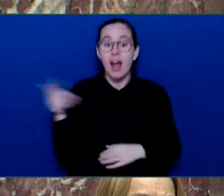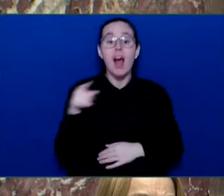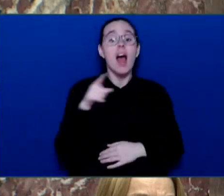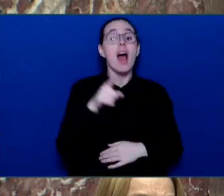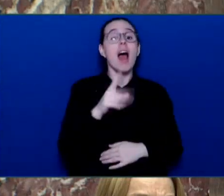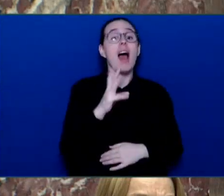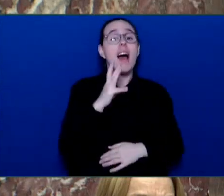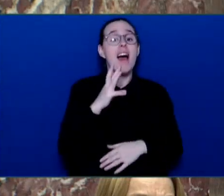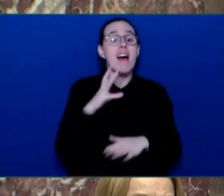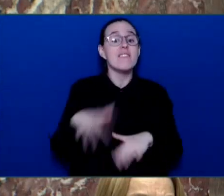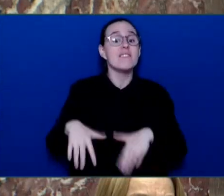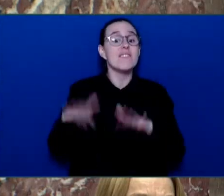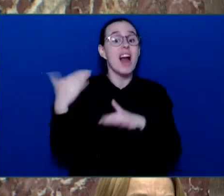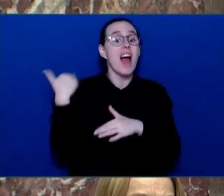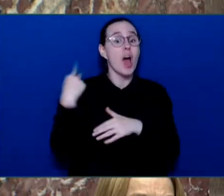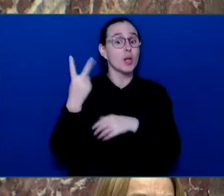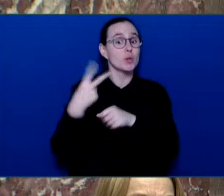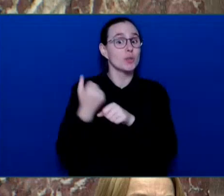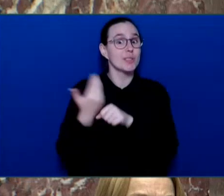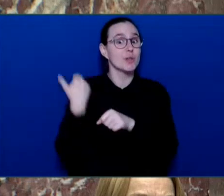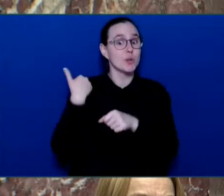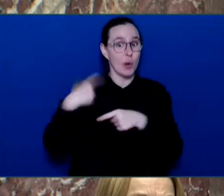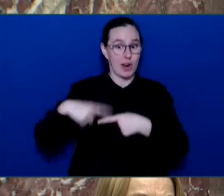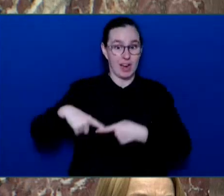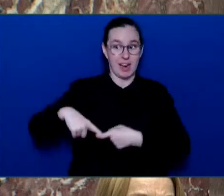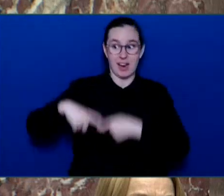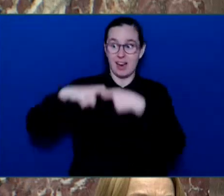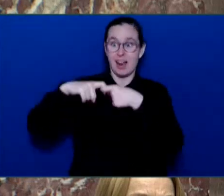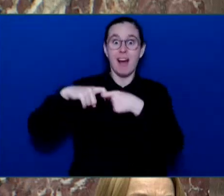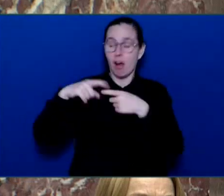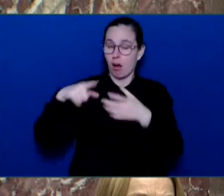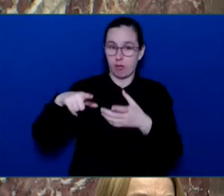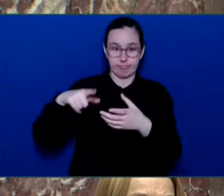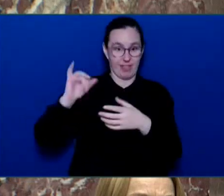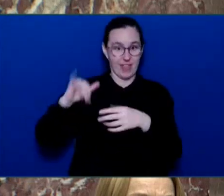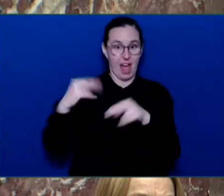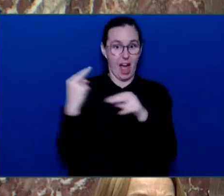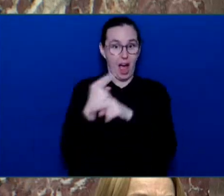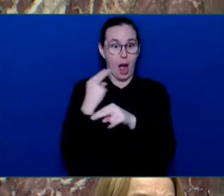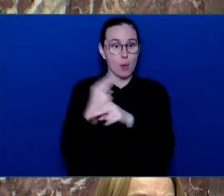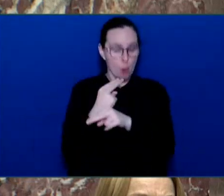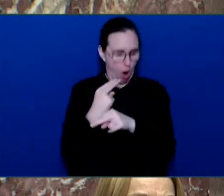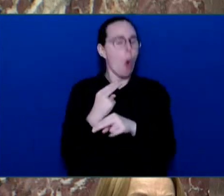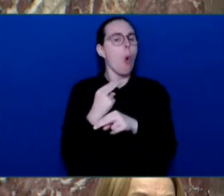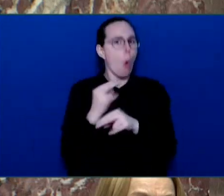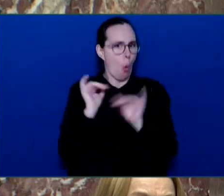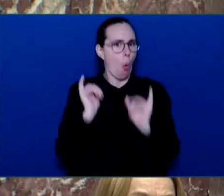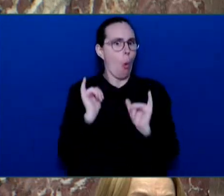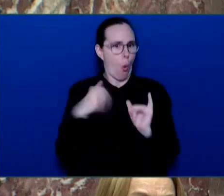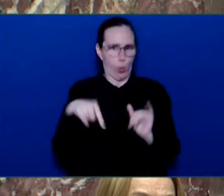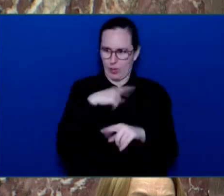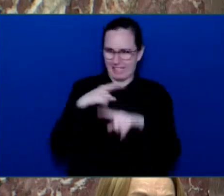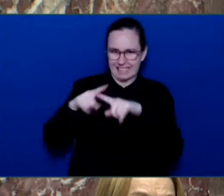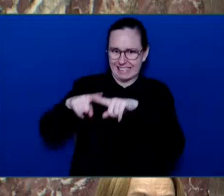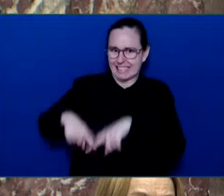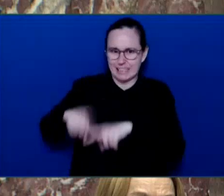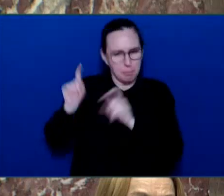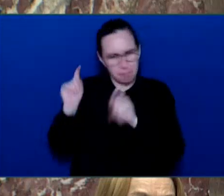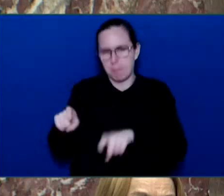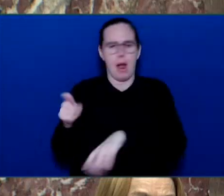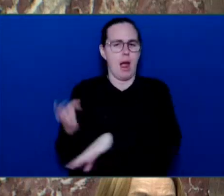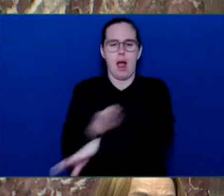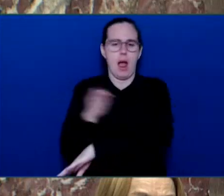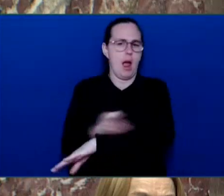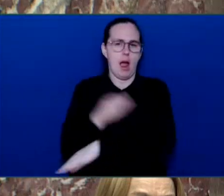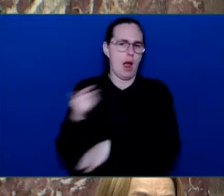communities to improve this corridor. It has not had significant investment in it since the 1960s, and now there are